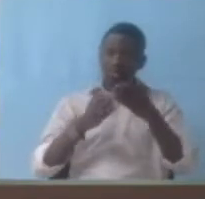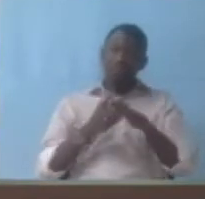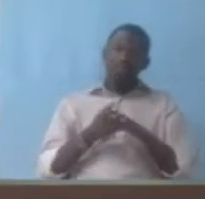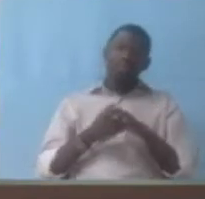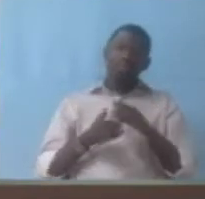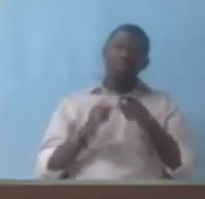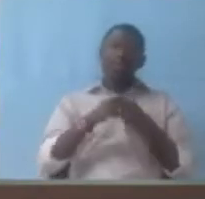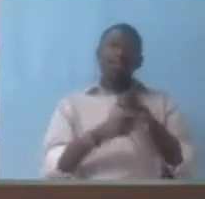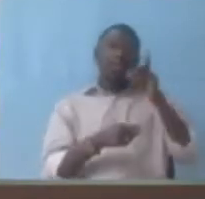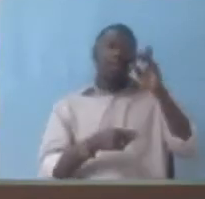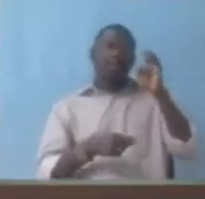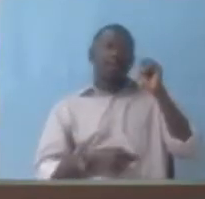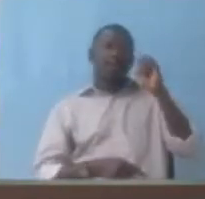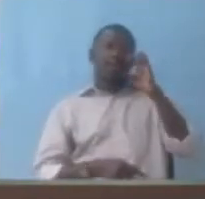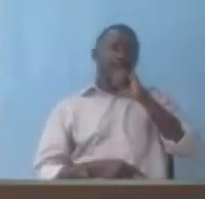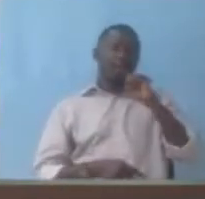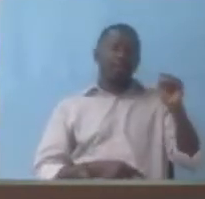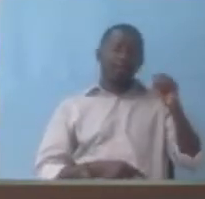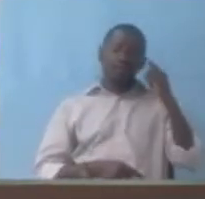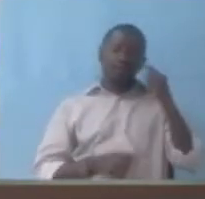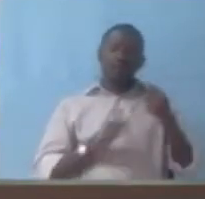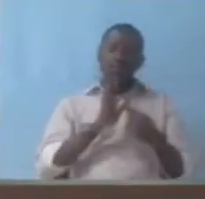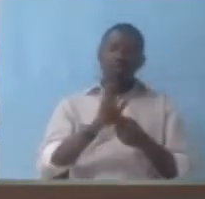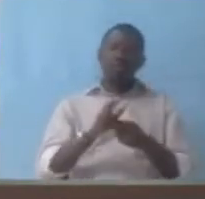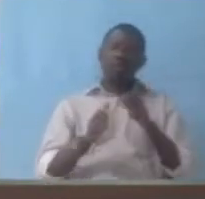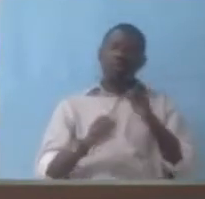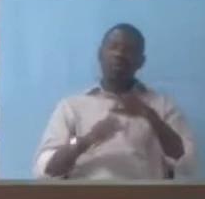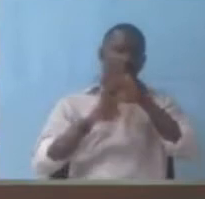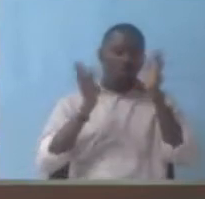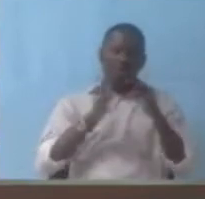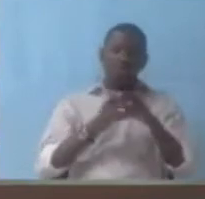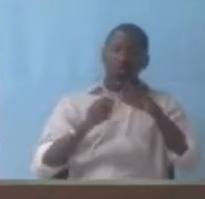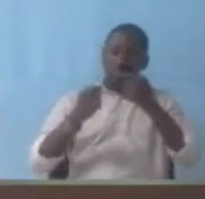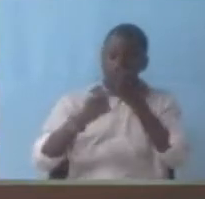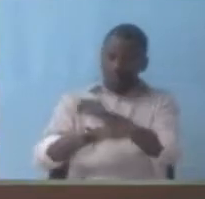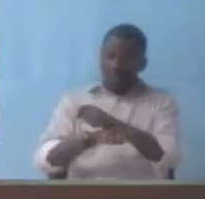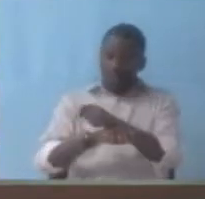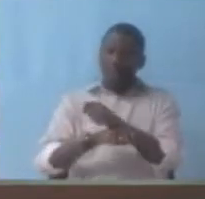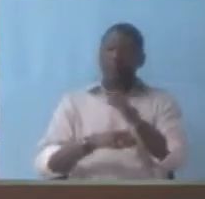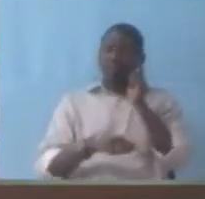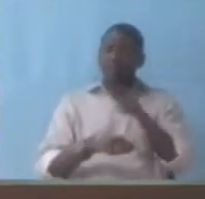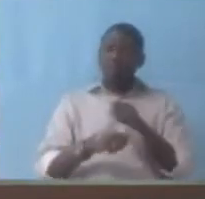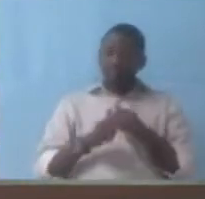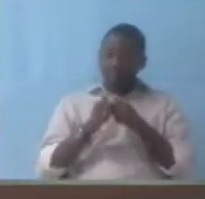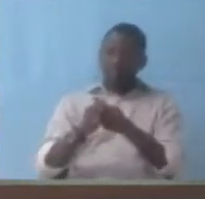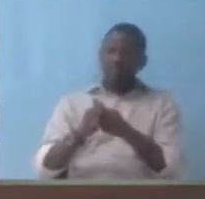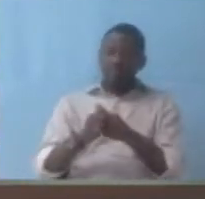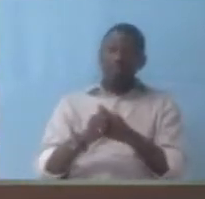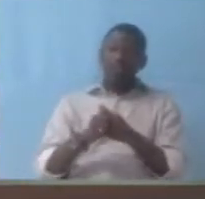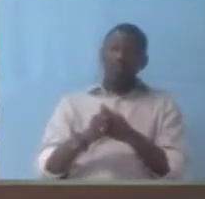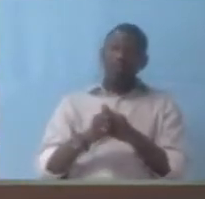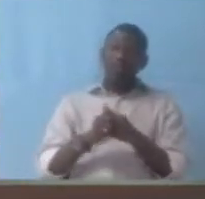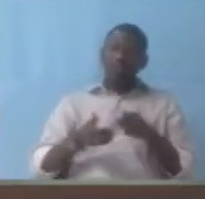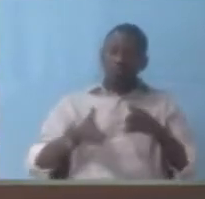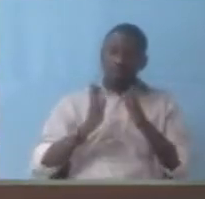decree assumes that all detention would comply with the fundamental human rights provisions. Decree and Yinlon Kotumo was